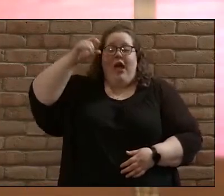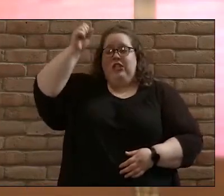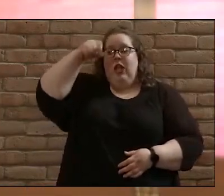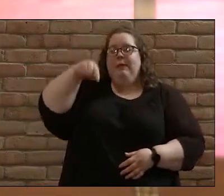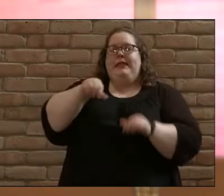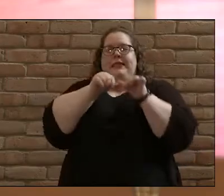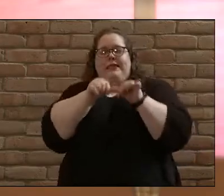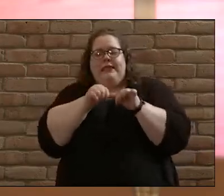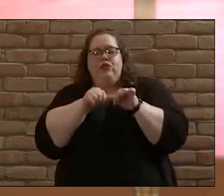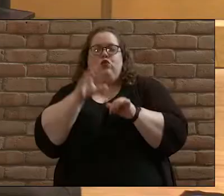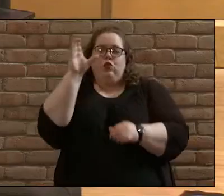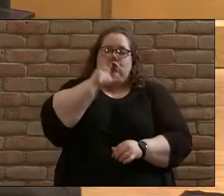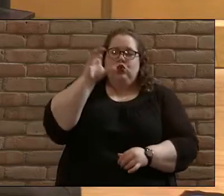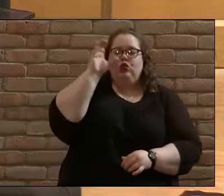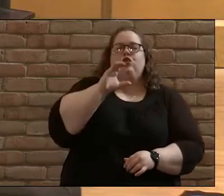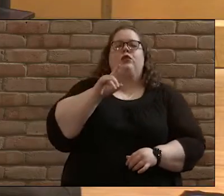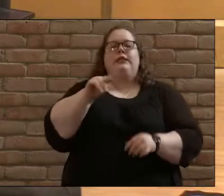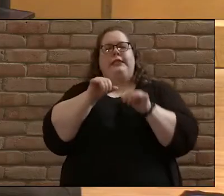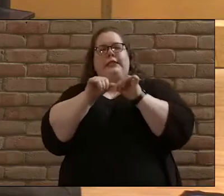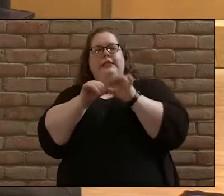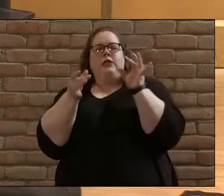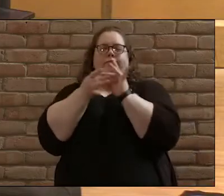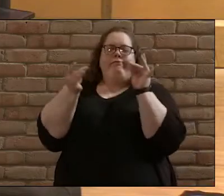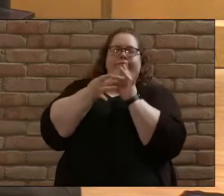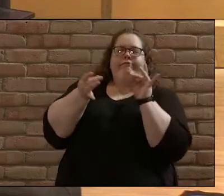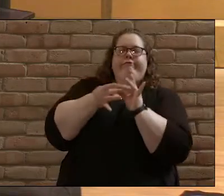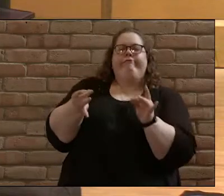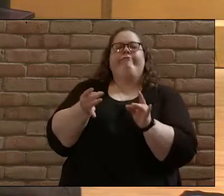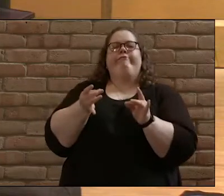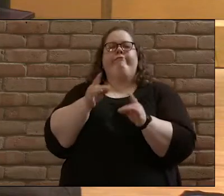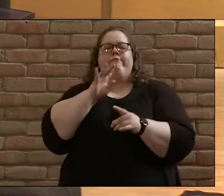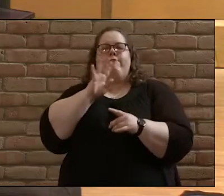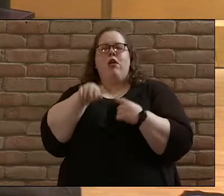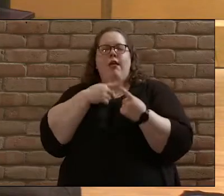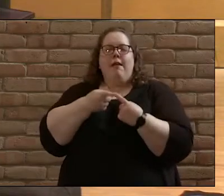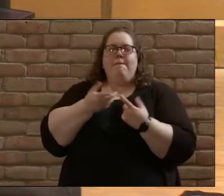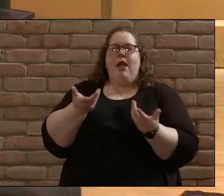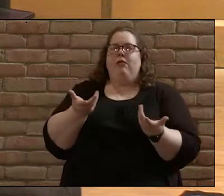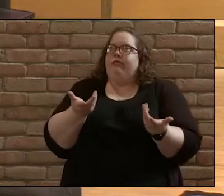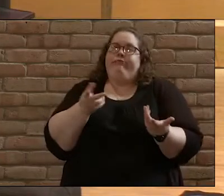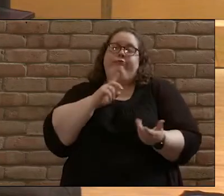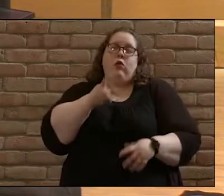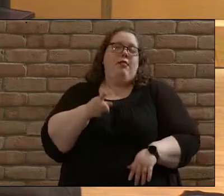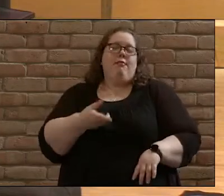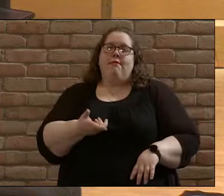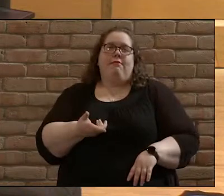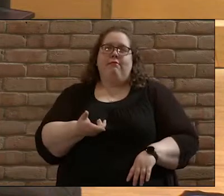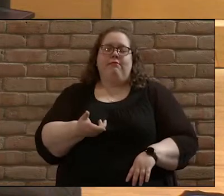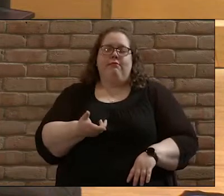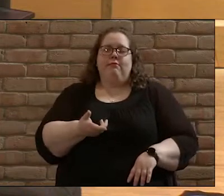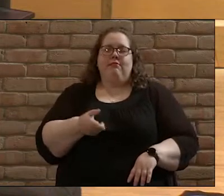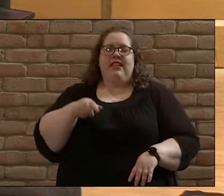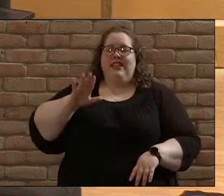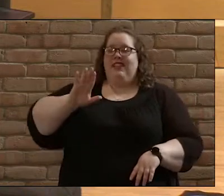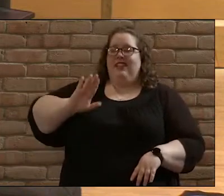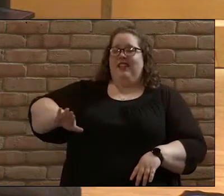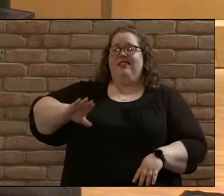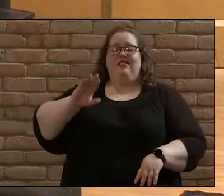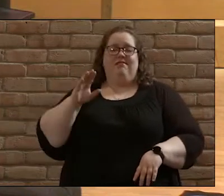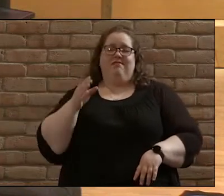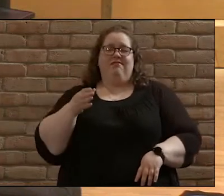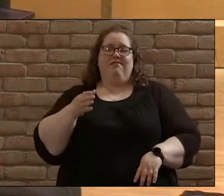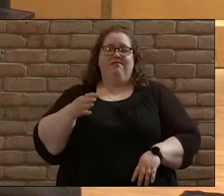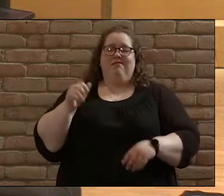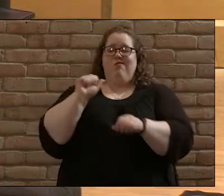our reading, and he starts to talk about all of the impressive resume that he has.